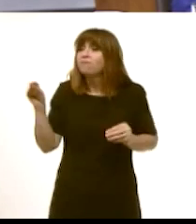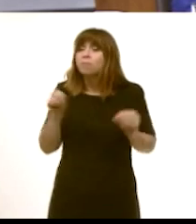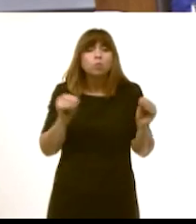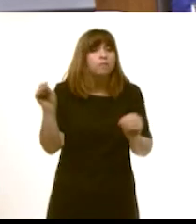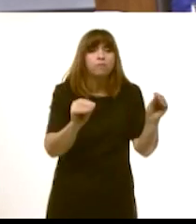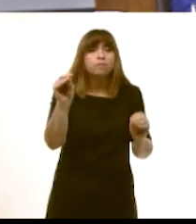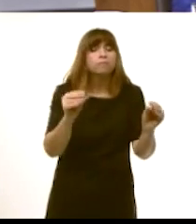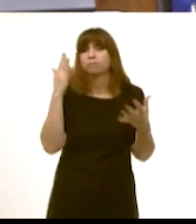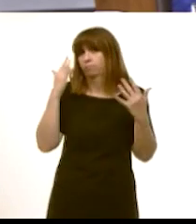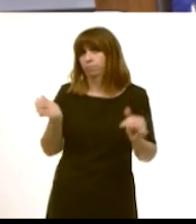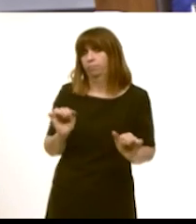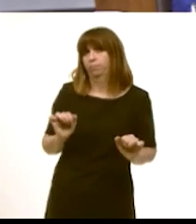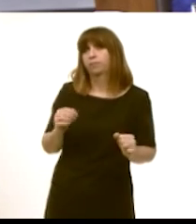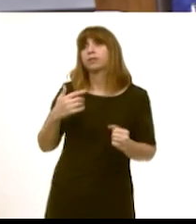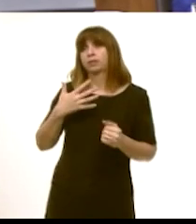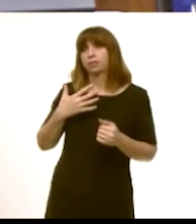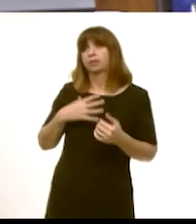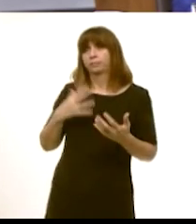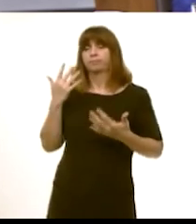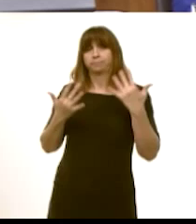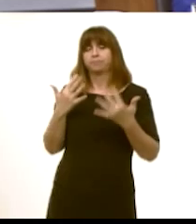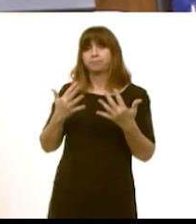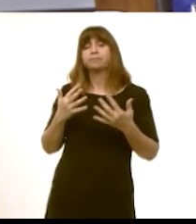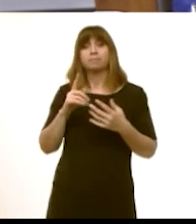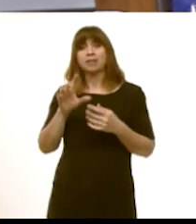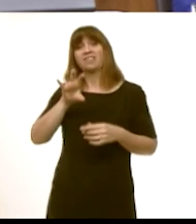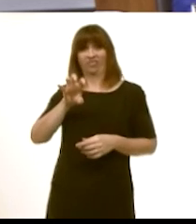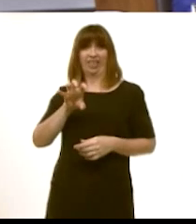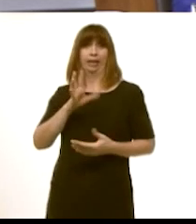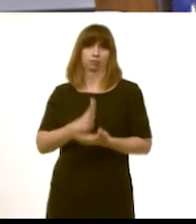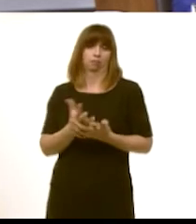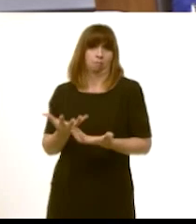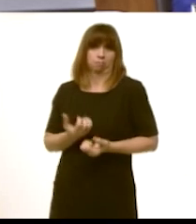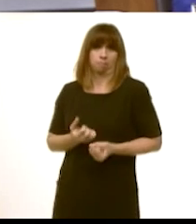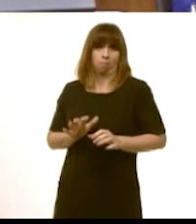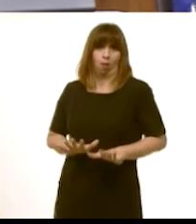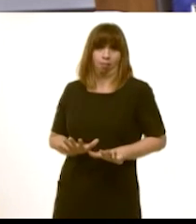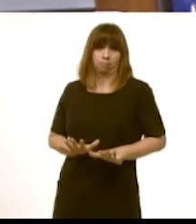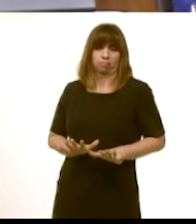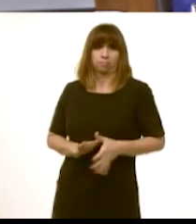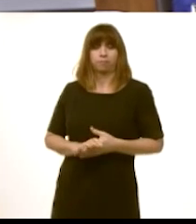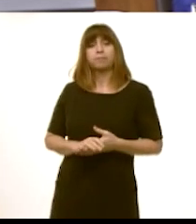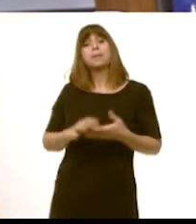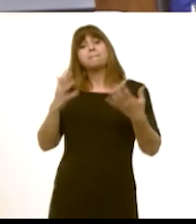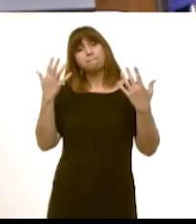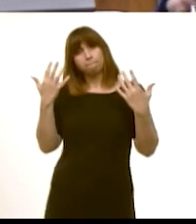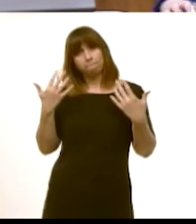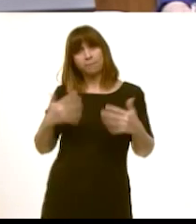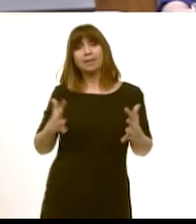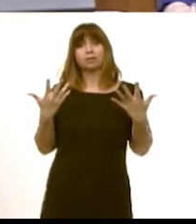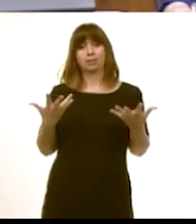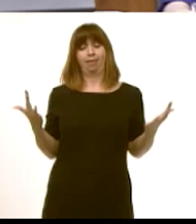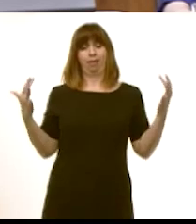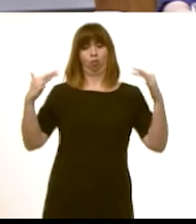that has the potential to create quite a media circus around that, but 50 is the number. I can say that we have been hosting a conference today